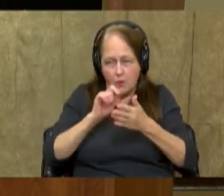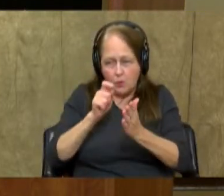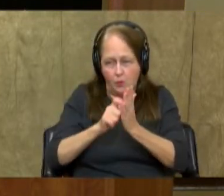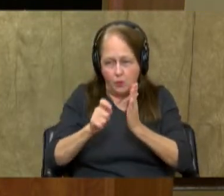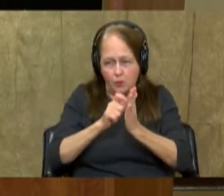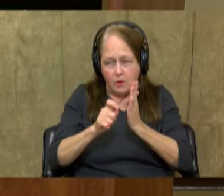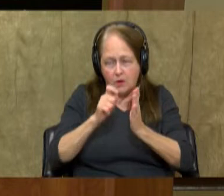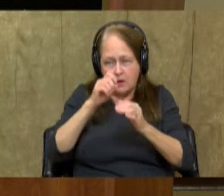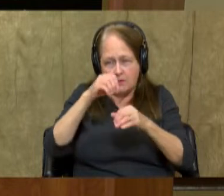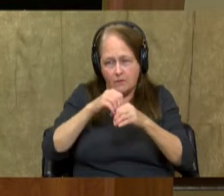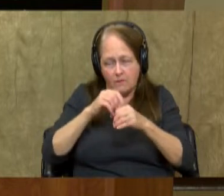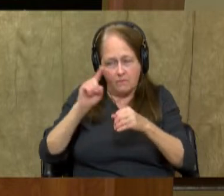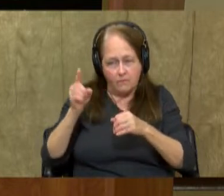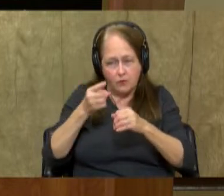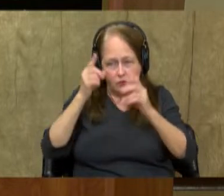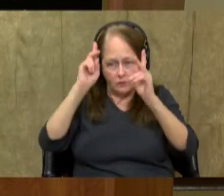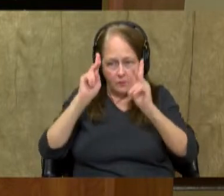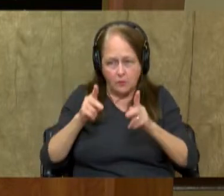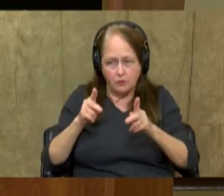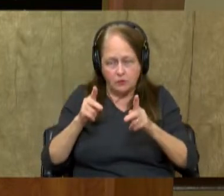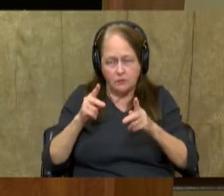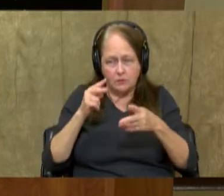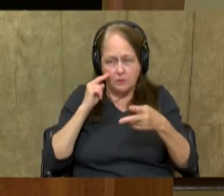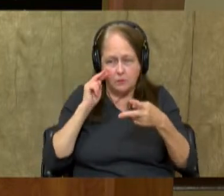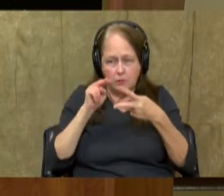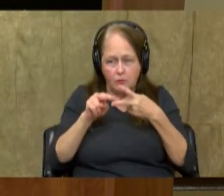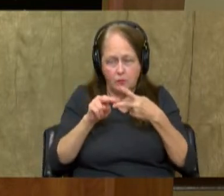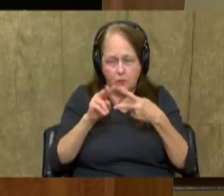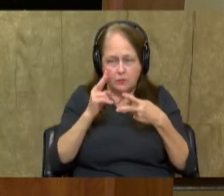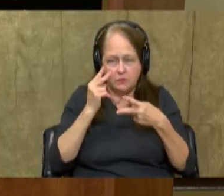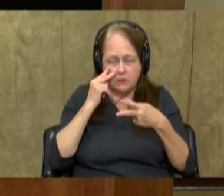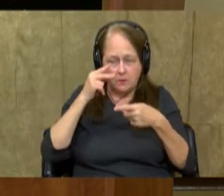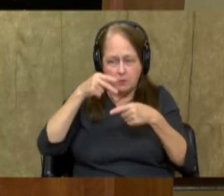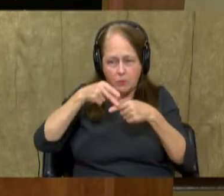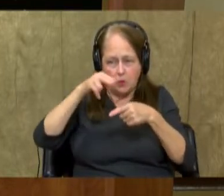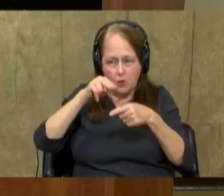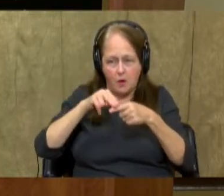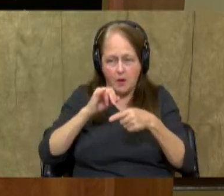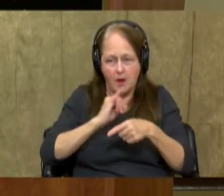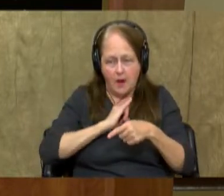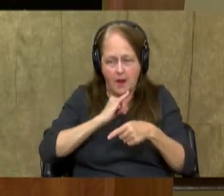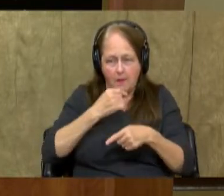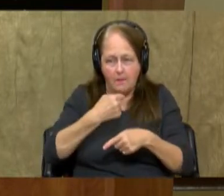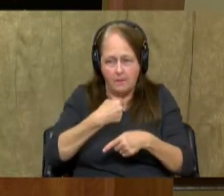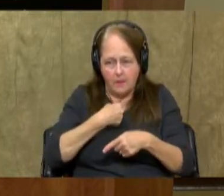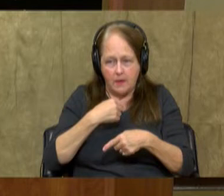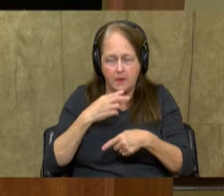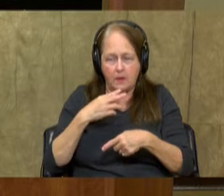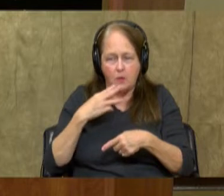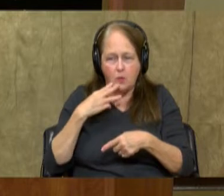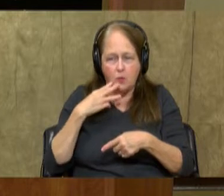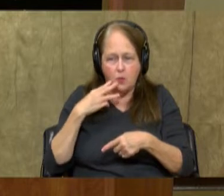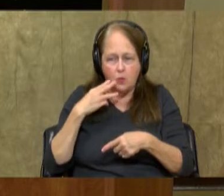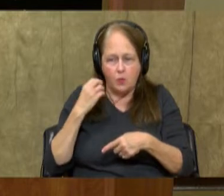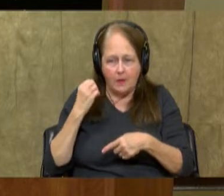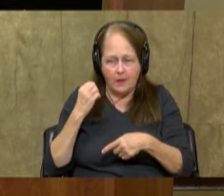written in first person point of view, meaning you're going to see pronouns such as I, me, we, or